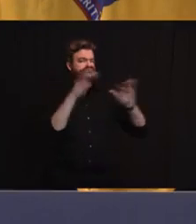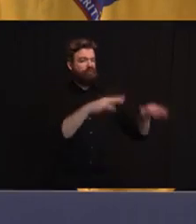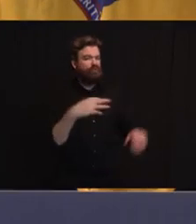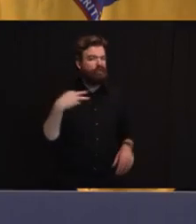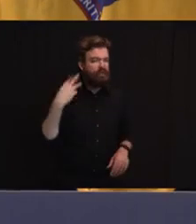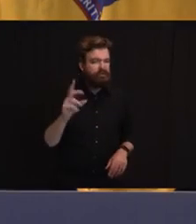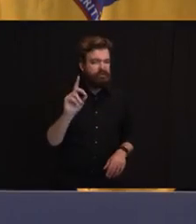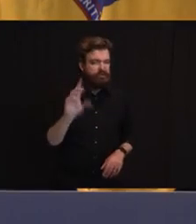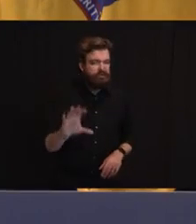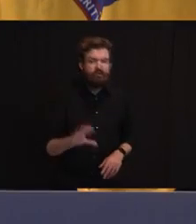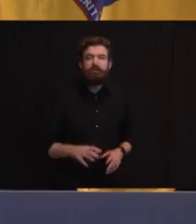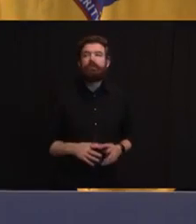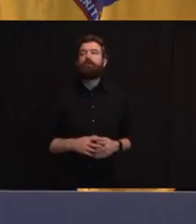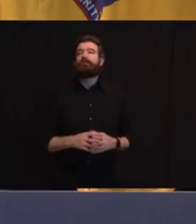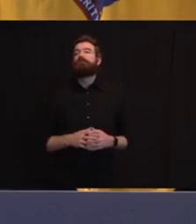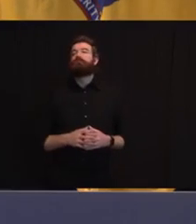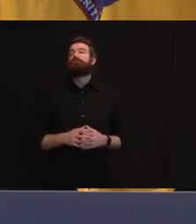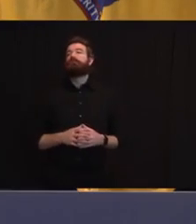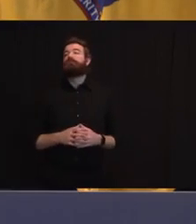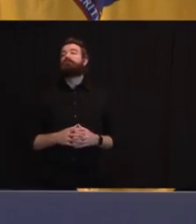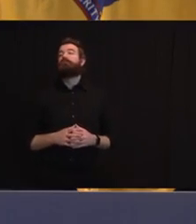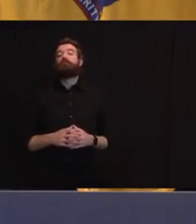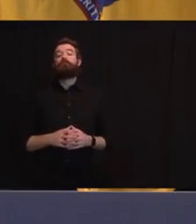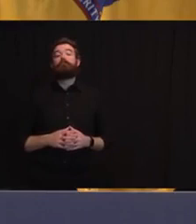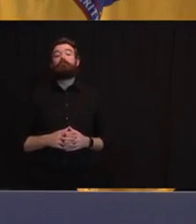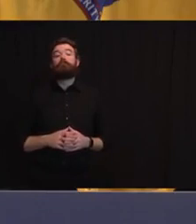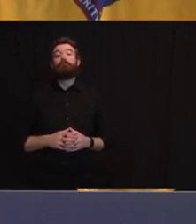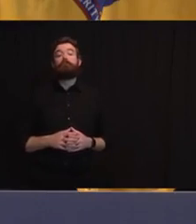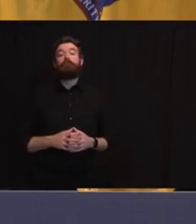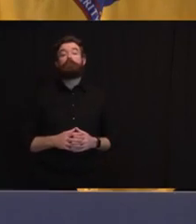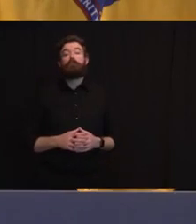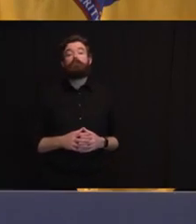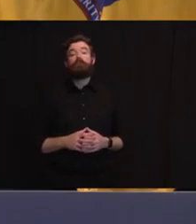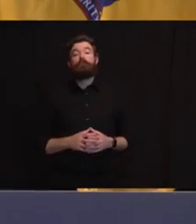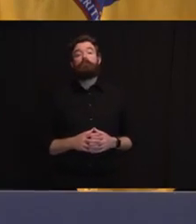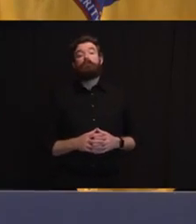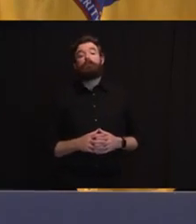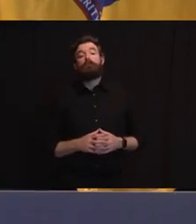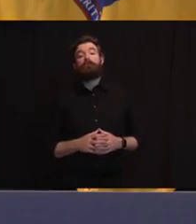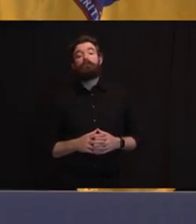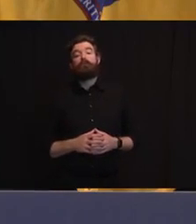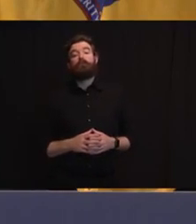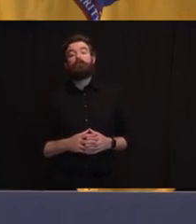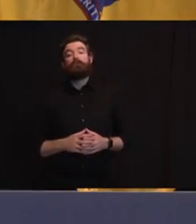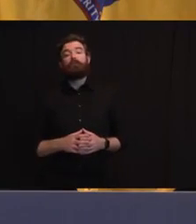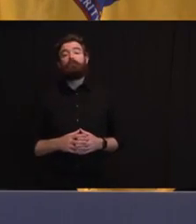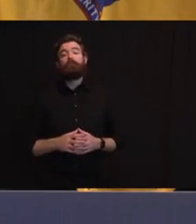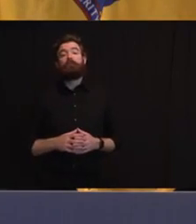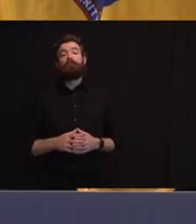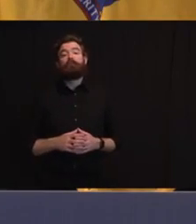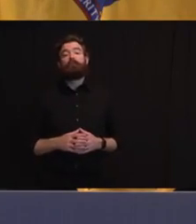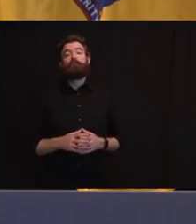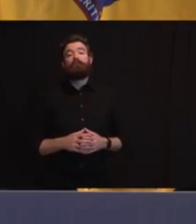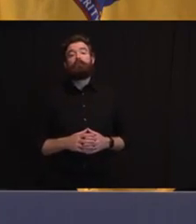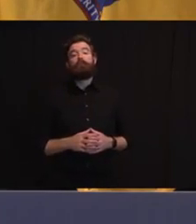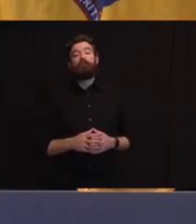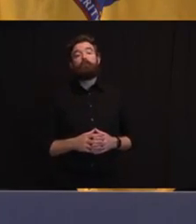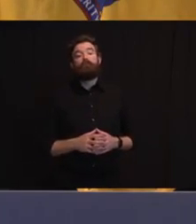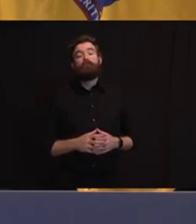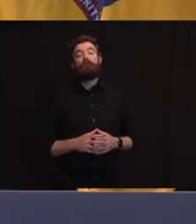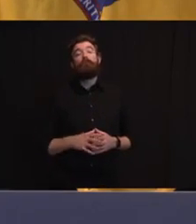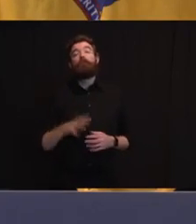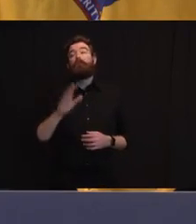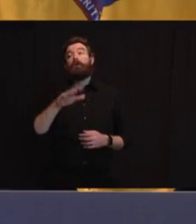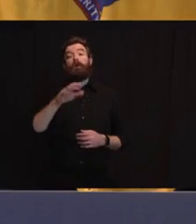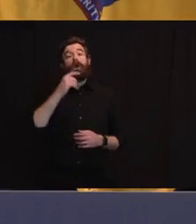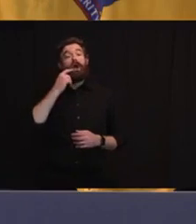betcha. The supply, I'll hit a couple of these, Judy, and then throw it over to you. The supply-demand question is an interesting one because